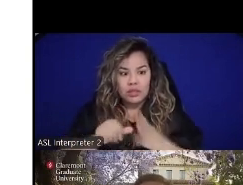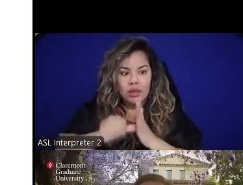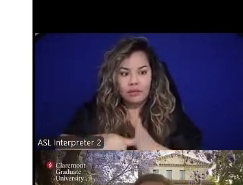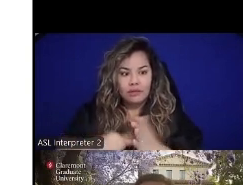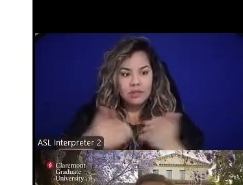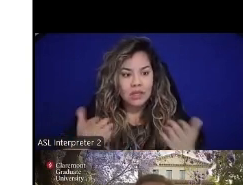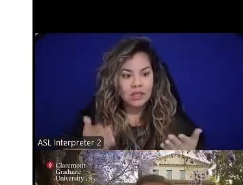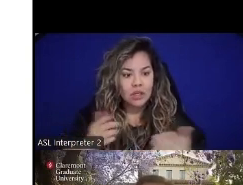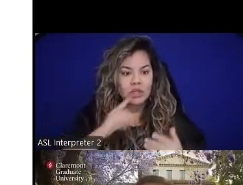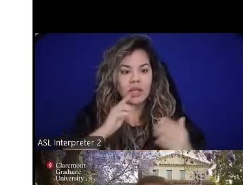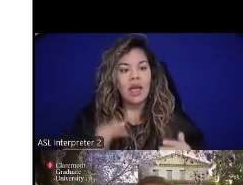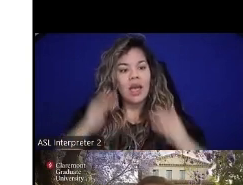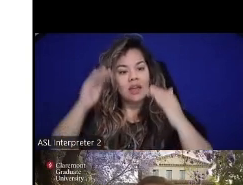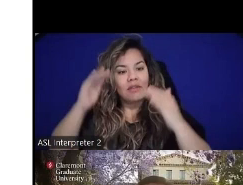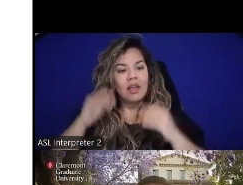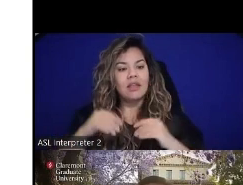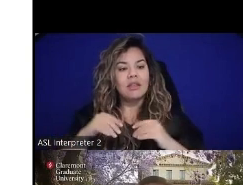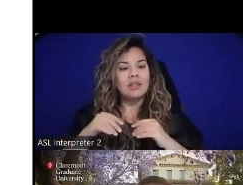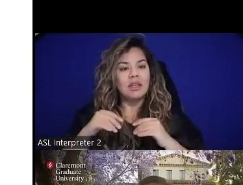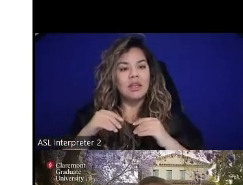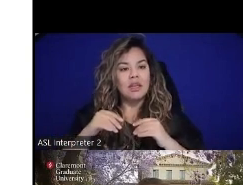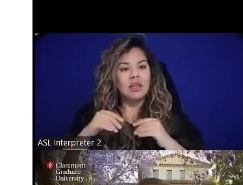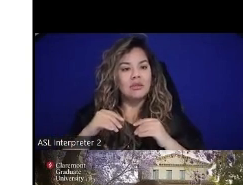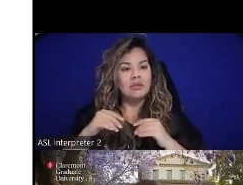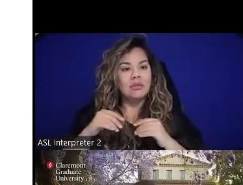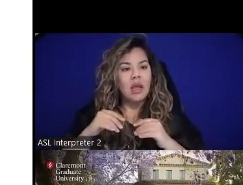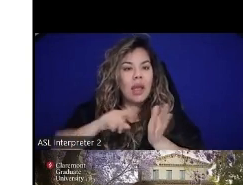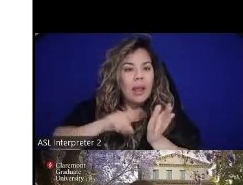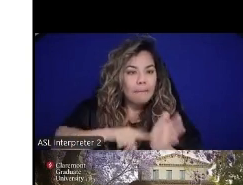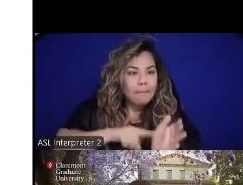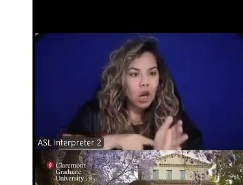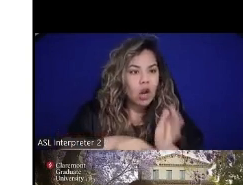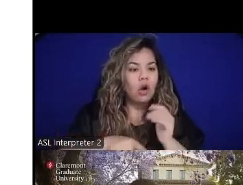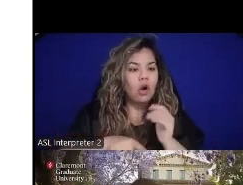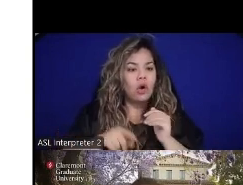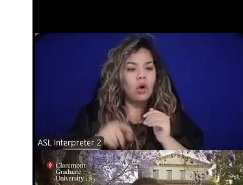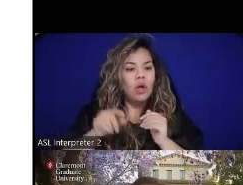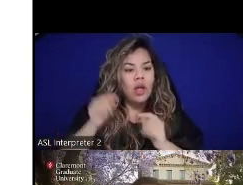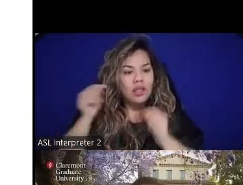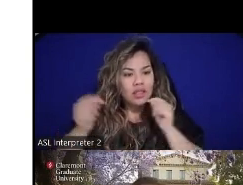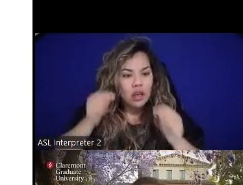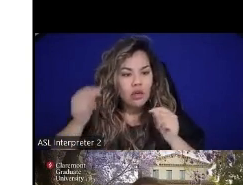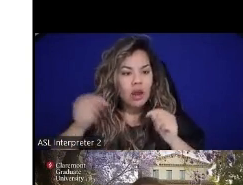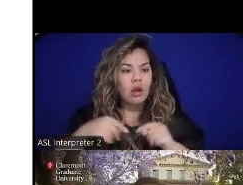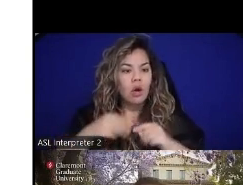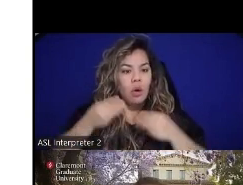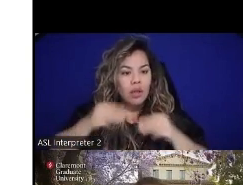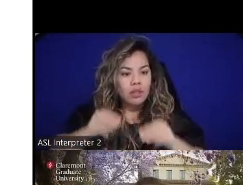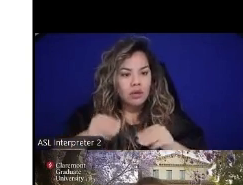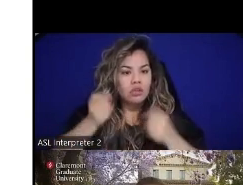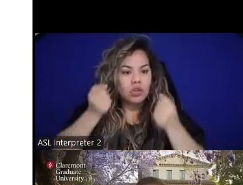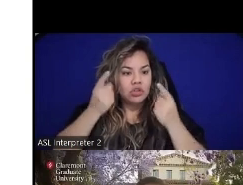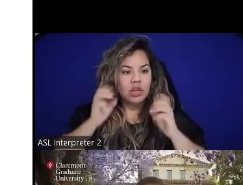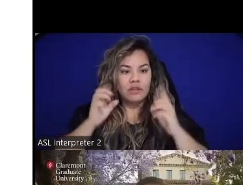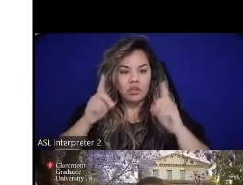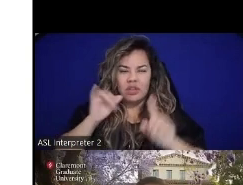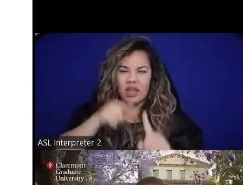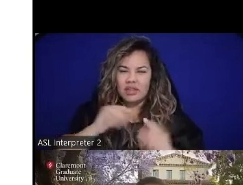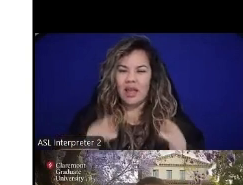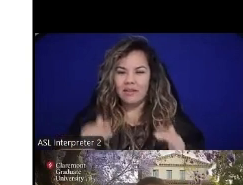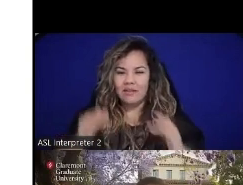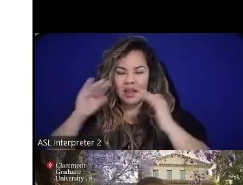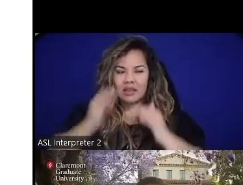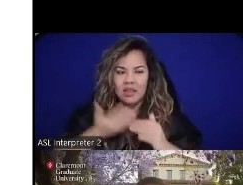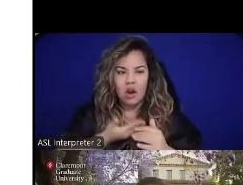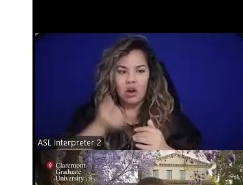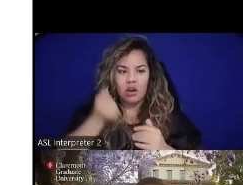advancing empirical, theoretical, and methodological understanding. In other words, making a contribution to our knowledge in the field. And second,